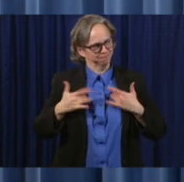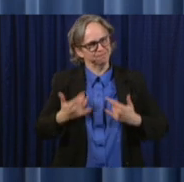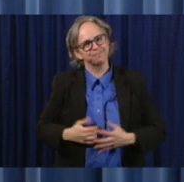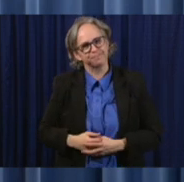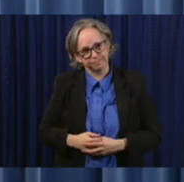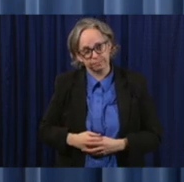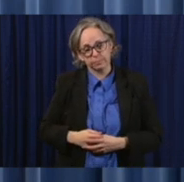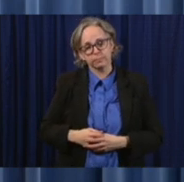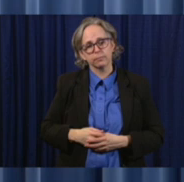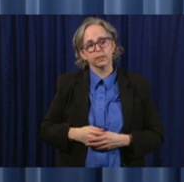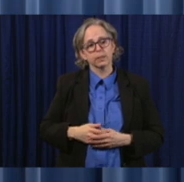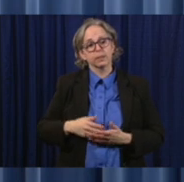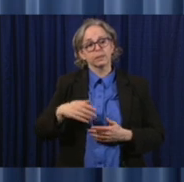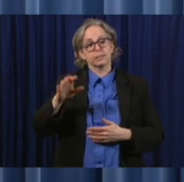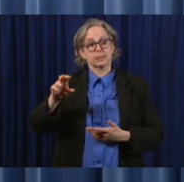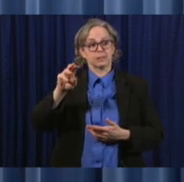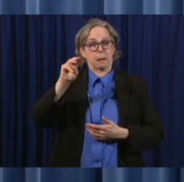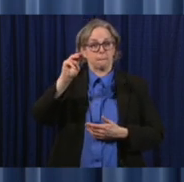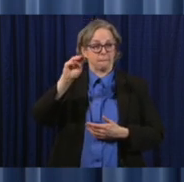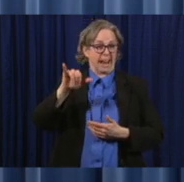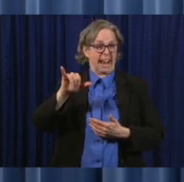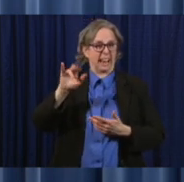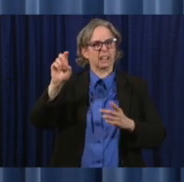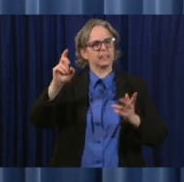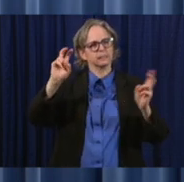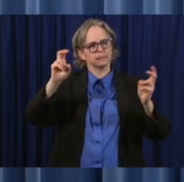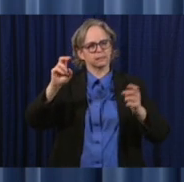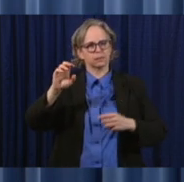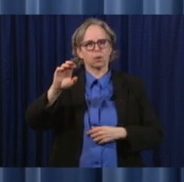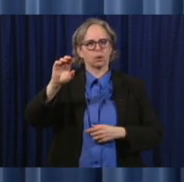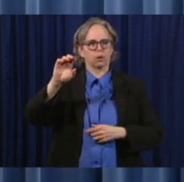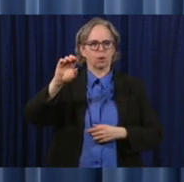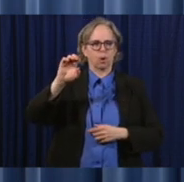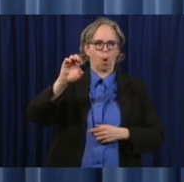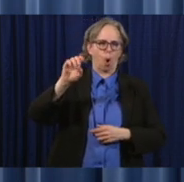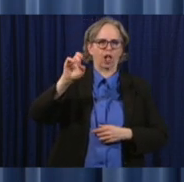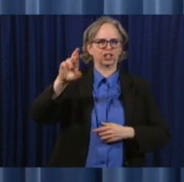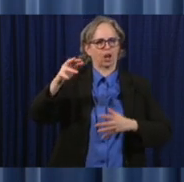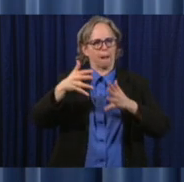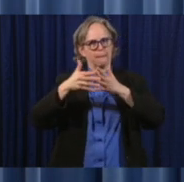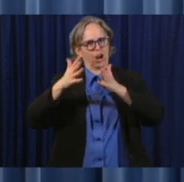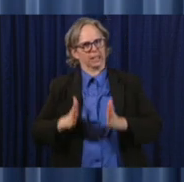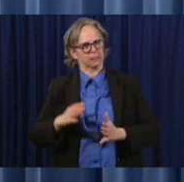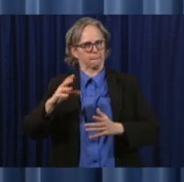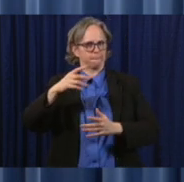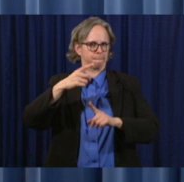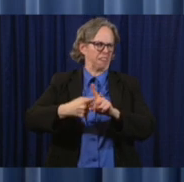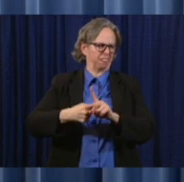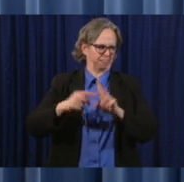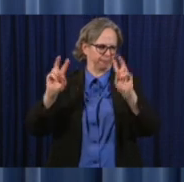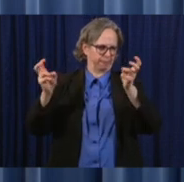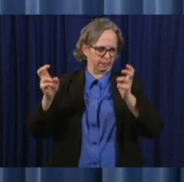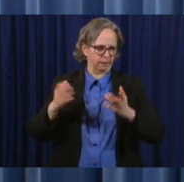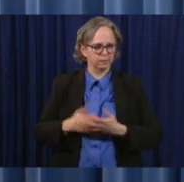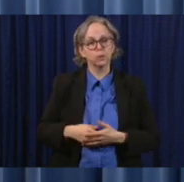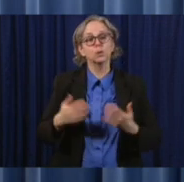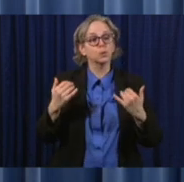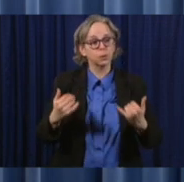Americans Month. And so today, we're going to spend most of our time talking about older Americans.